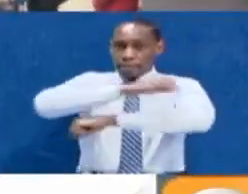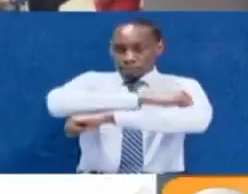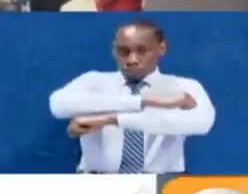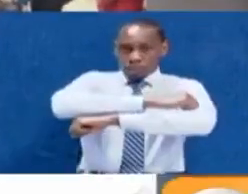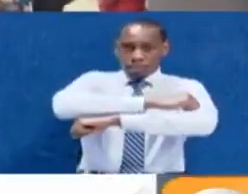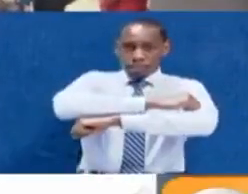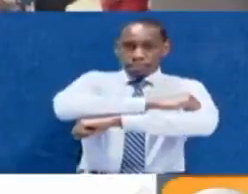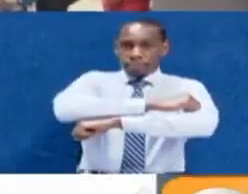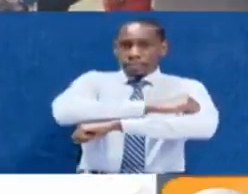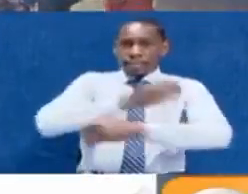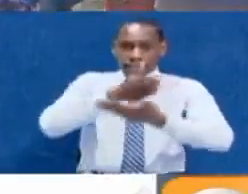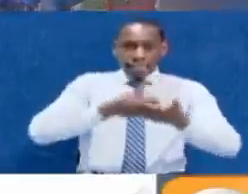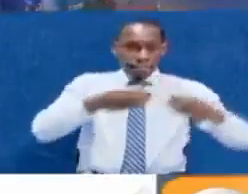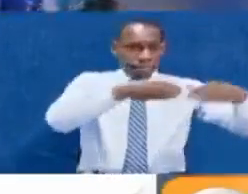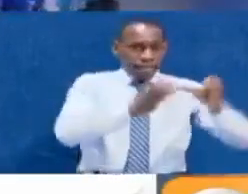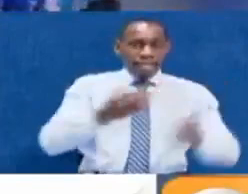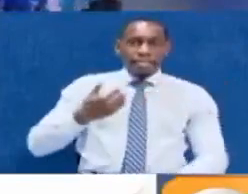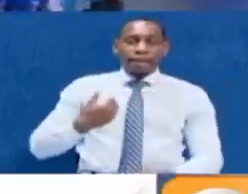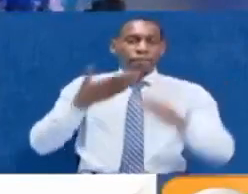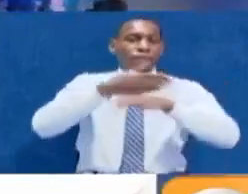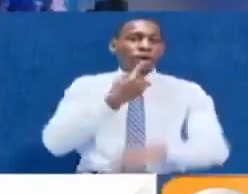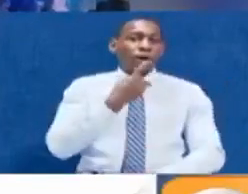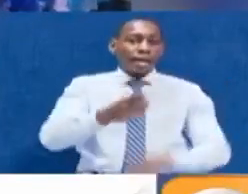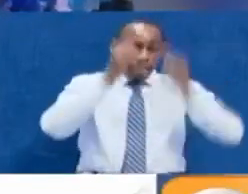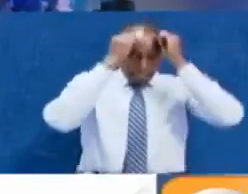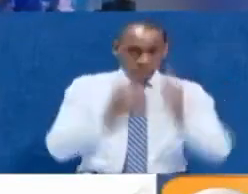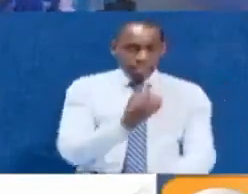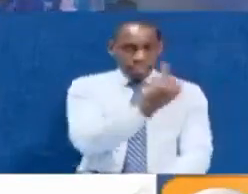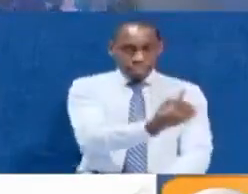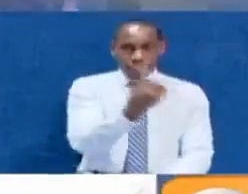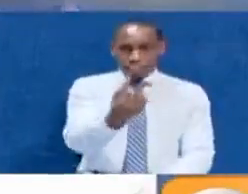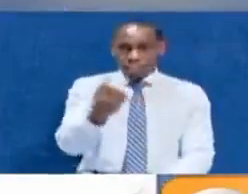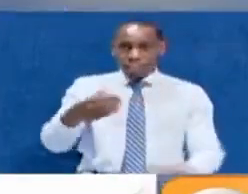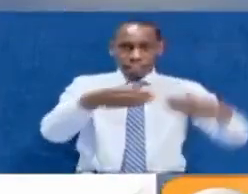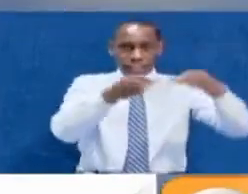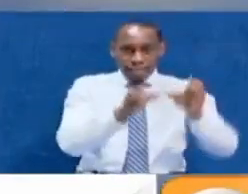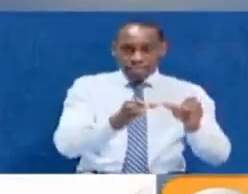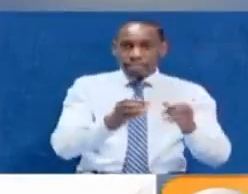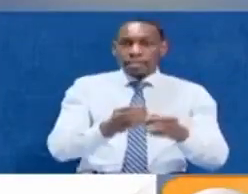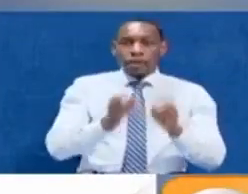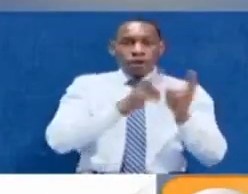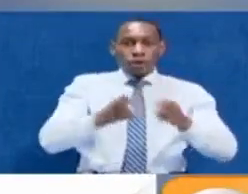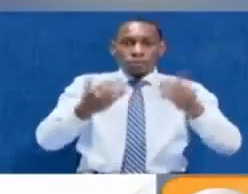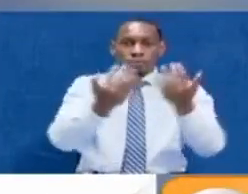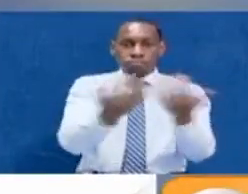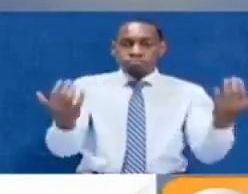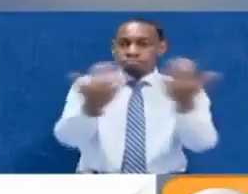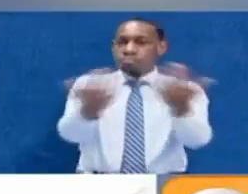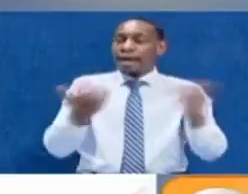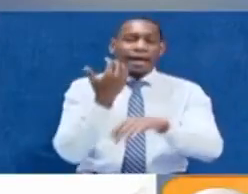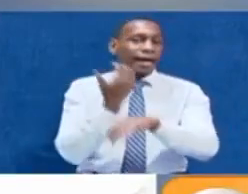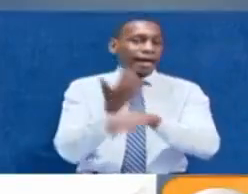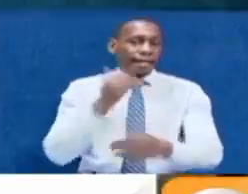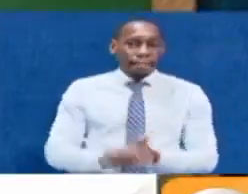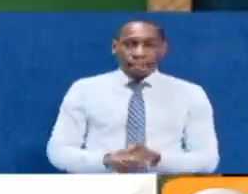instance, some streams carry over 100 learners per class. Conducting a normal assembly, a heavy task.